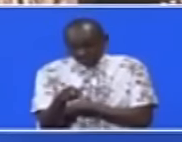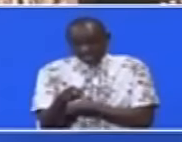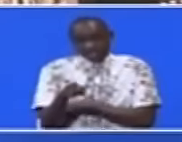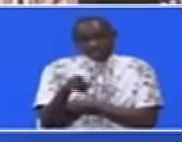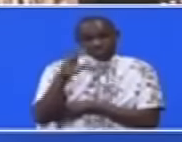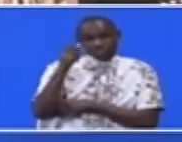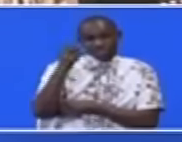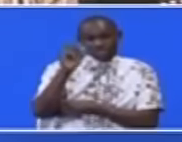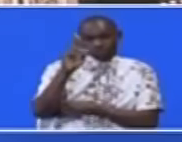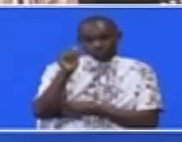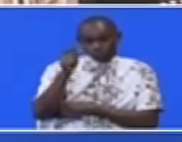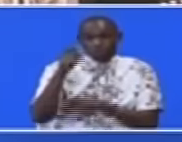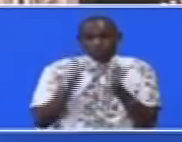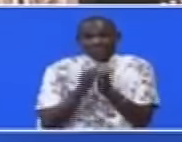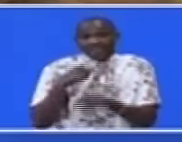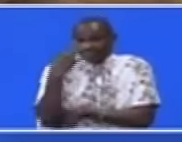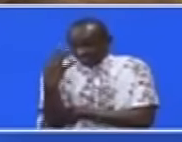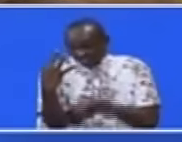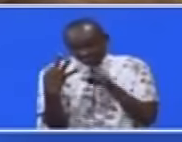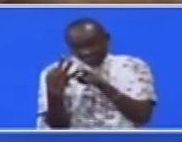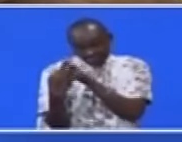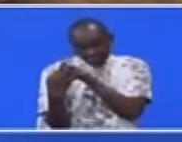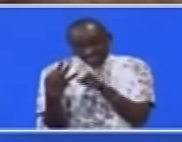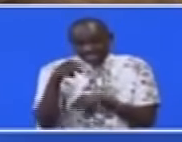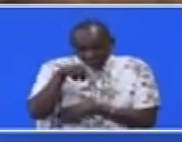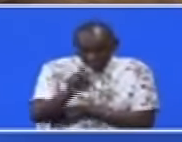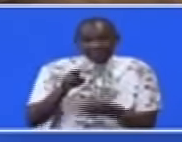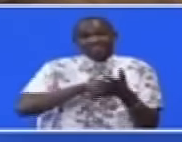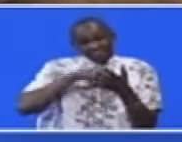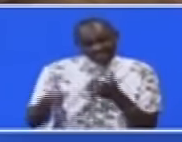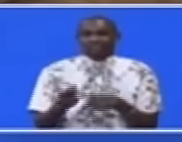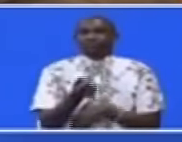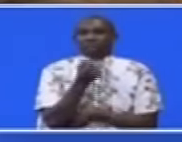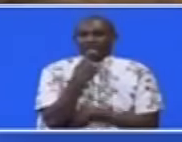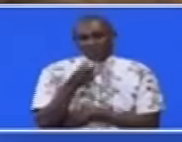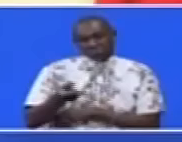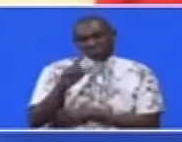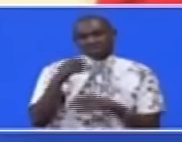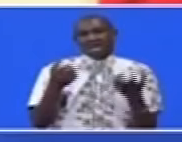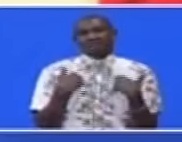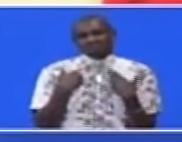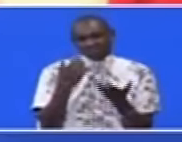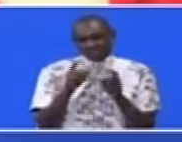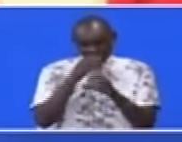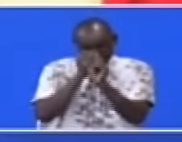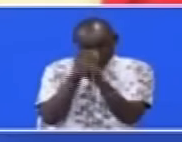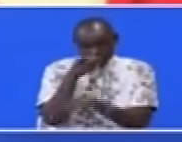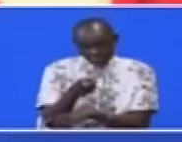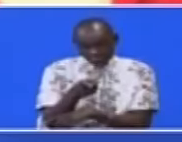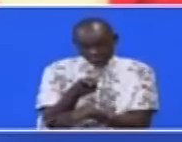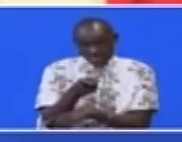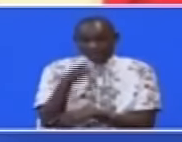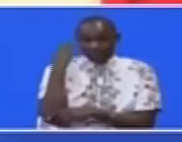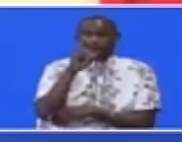Agatha Jeruto are the three of the elite athletes who failed a doping test and were coached by former